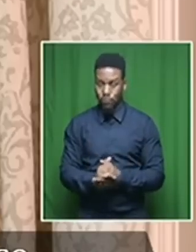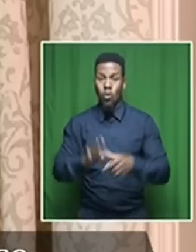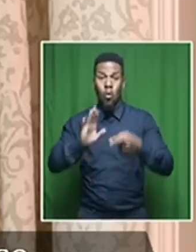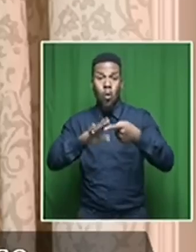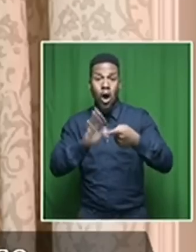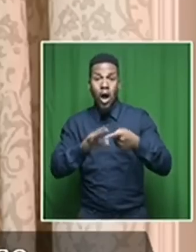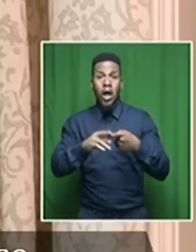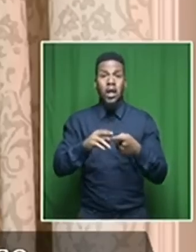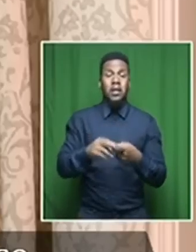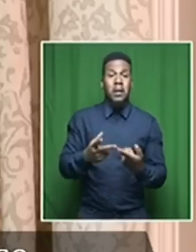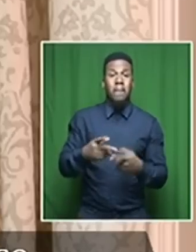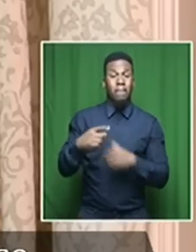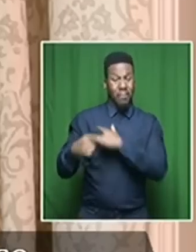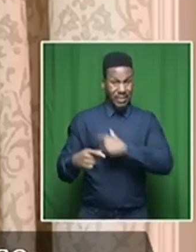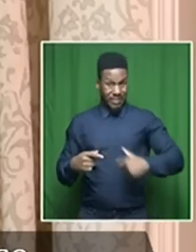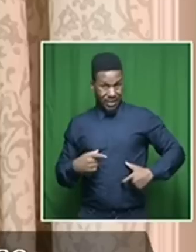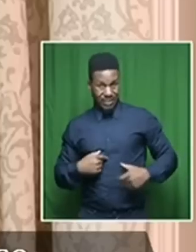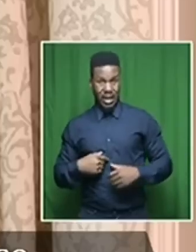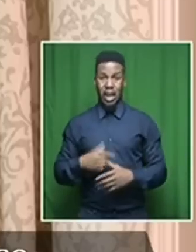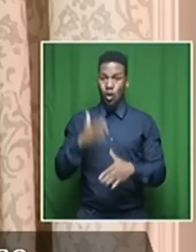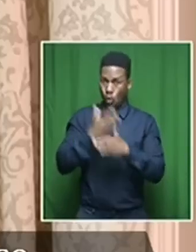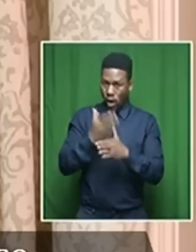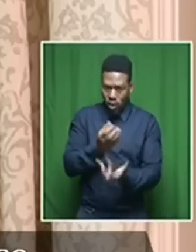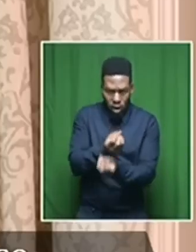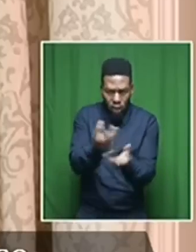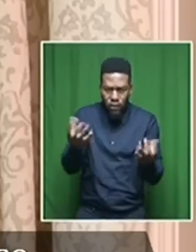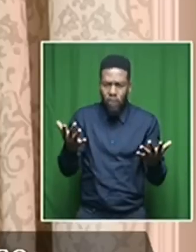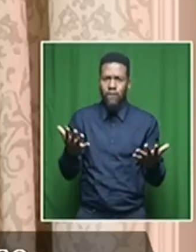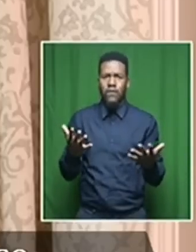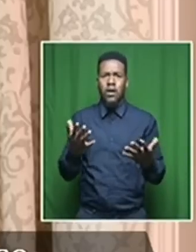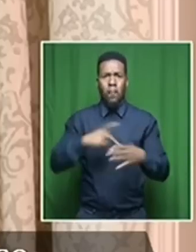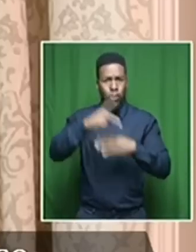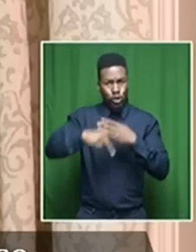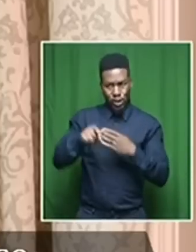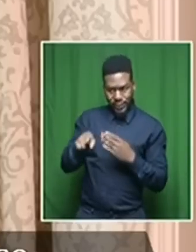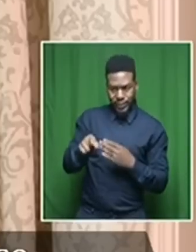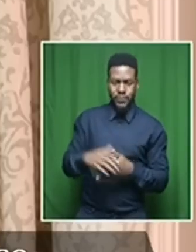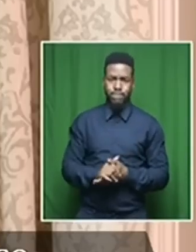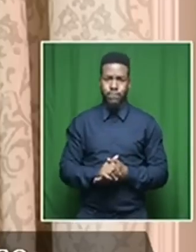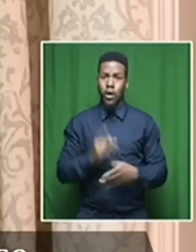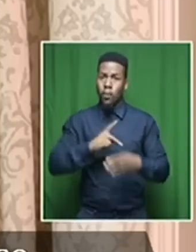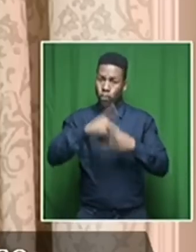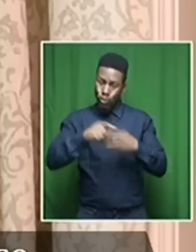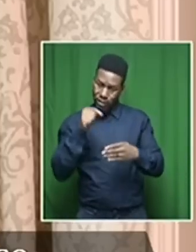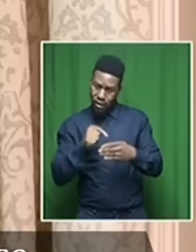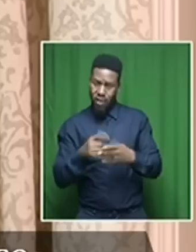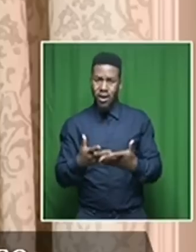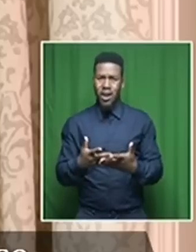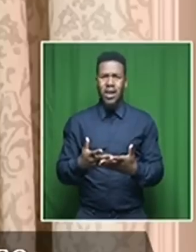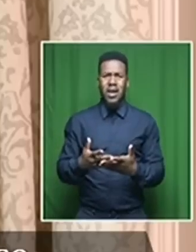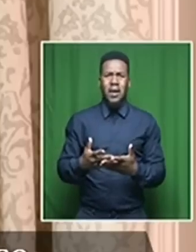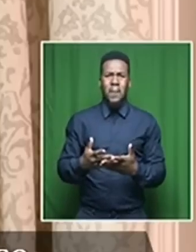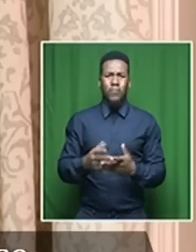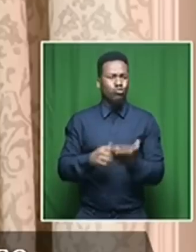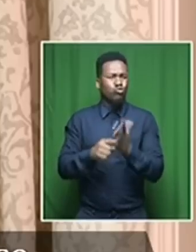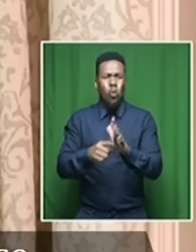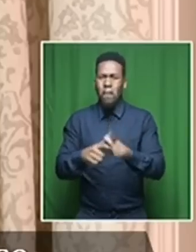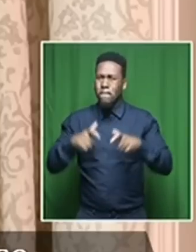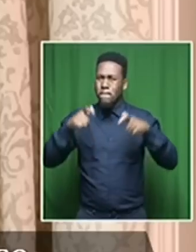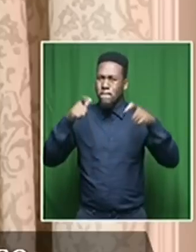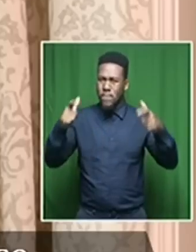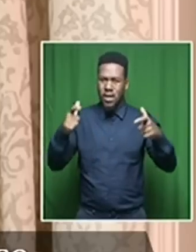Presidential Employment Stimulus. This initiative represents the largest expansion of public employment in